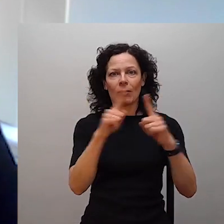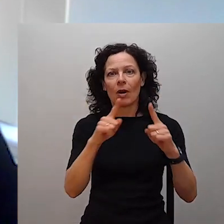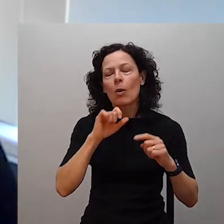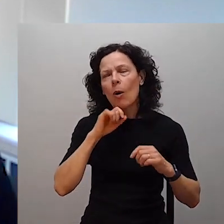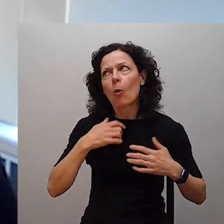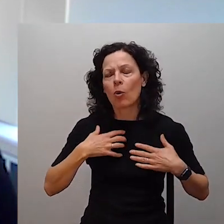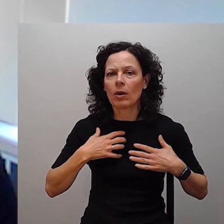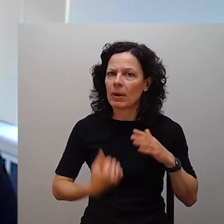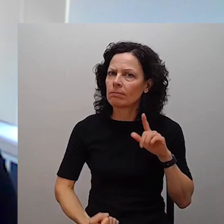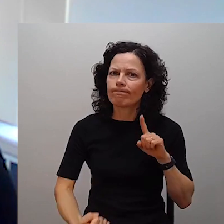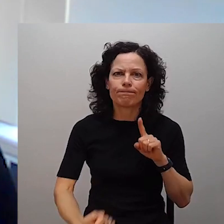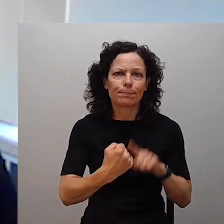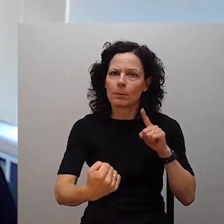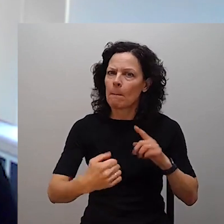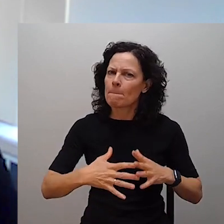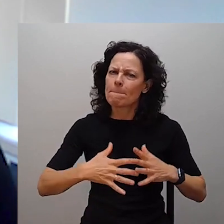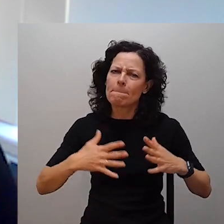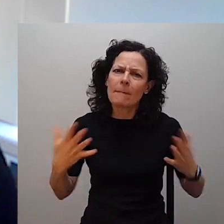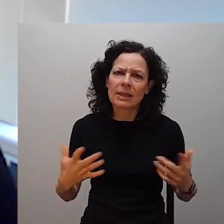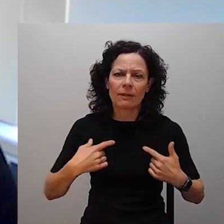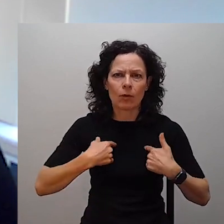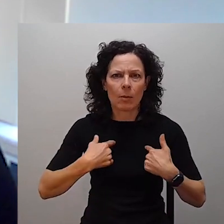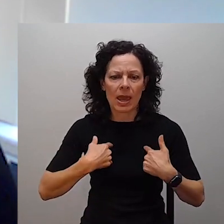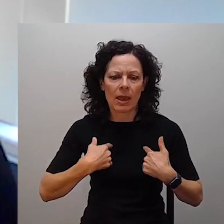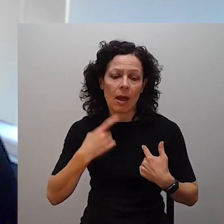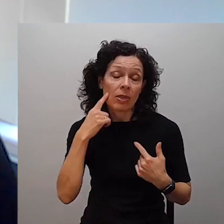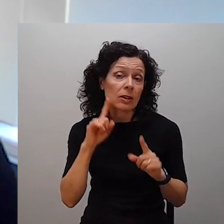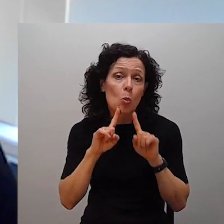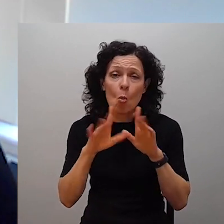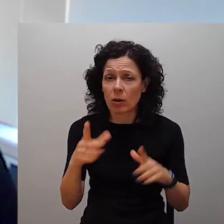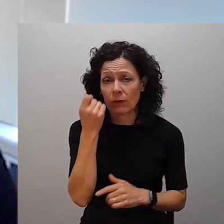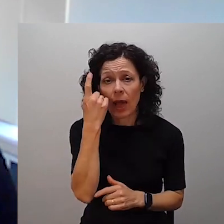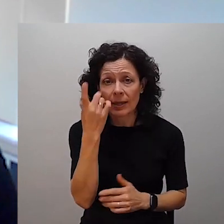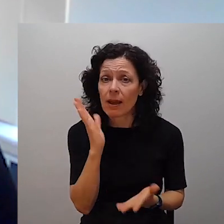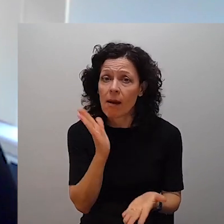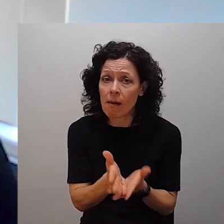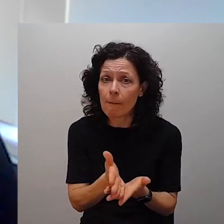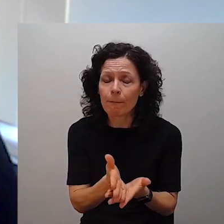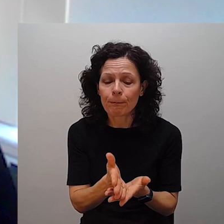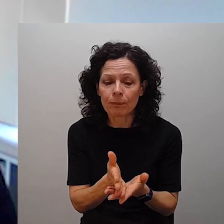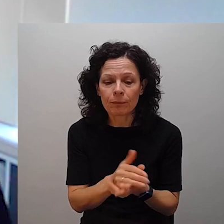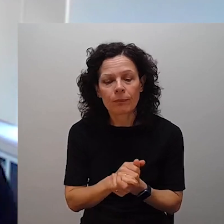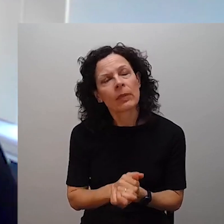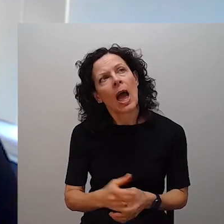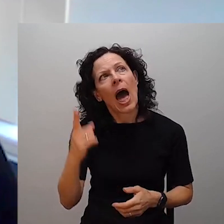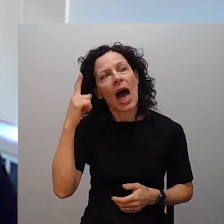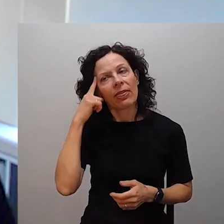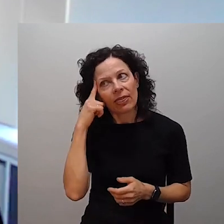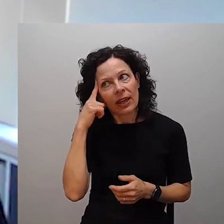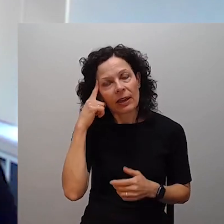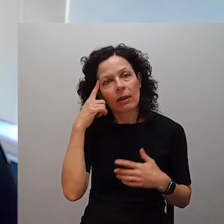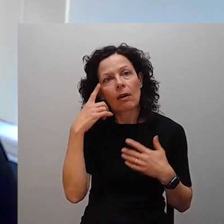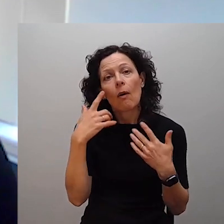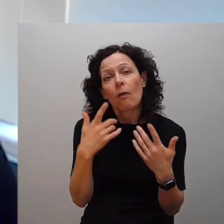a massive difference. So I have a very high opinion of the pledge. I think it's a wonderful idea. I really, really do. I